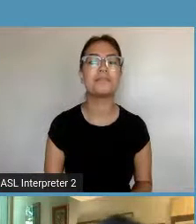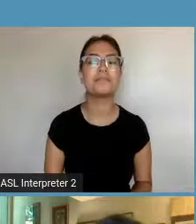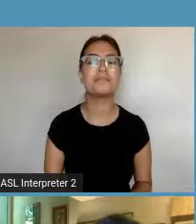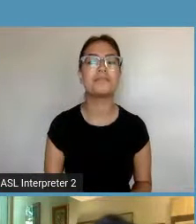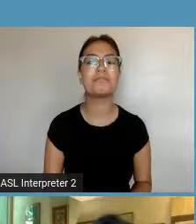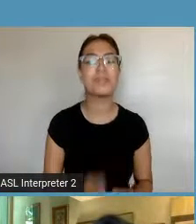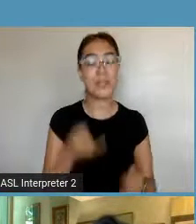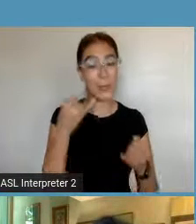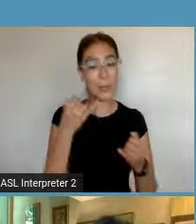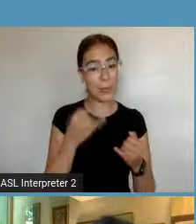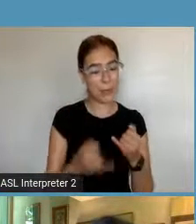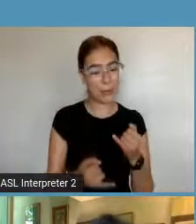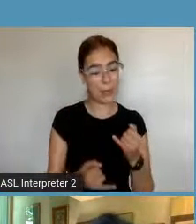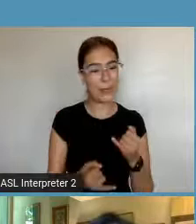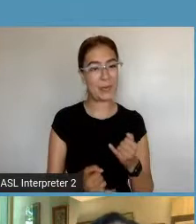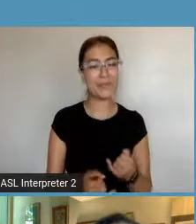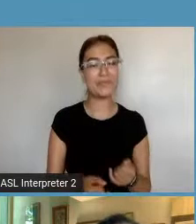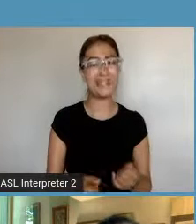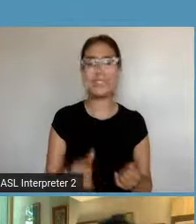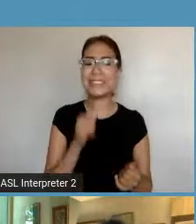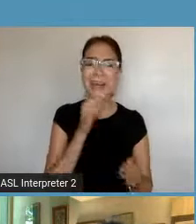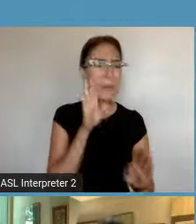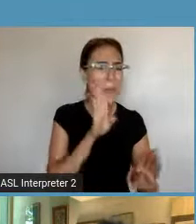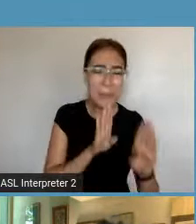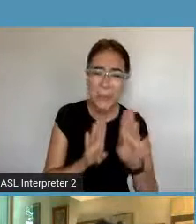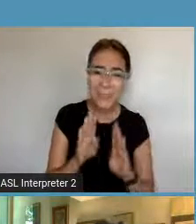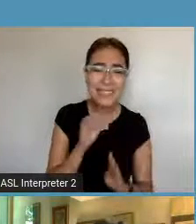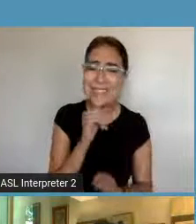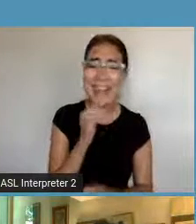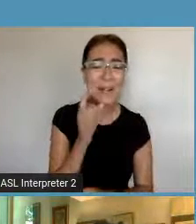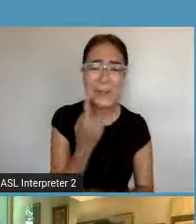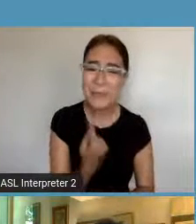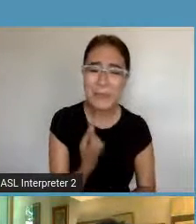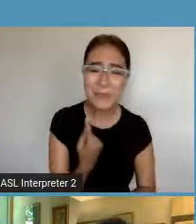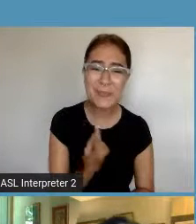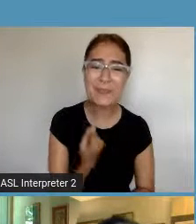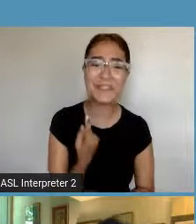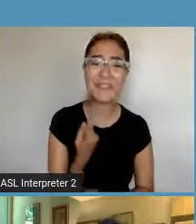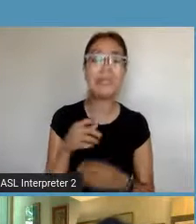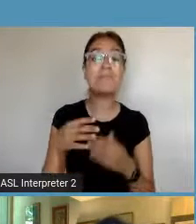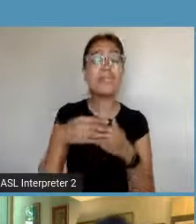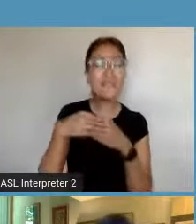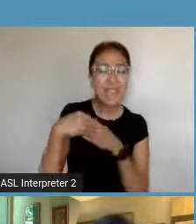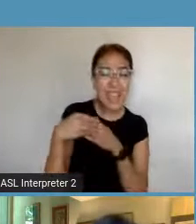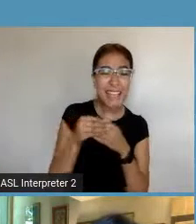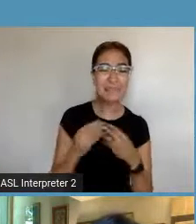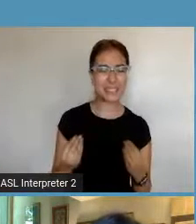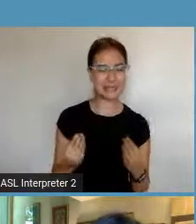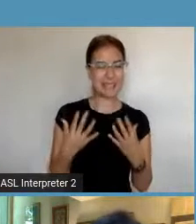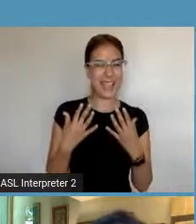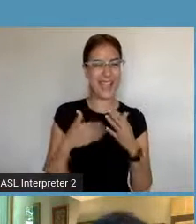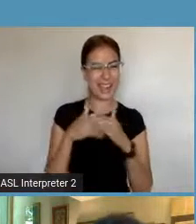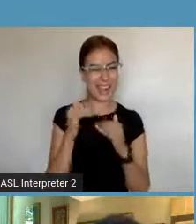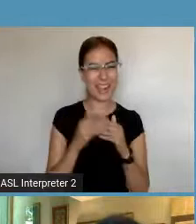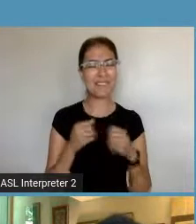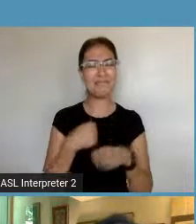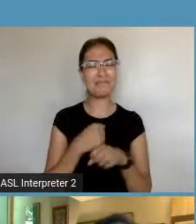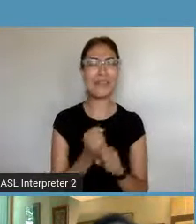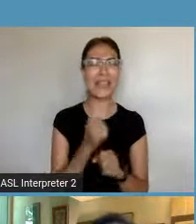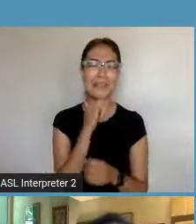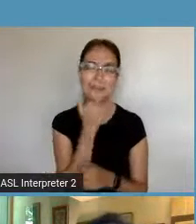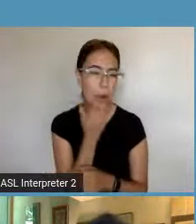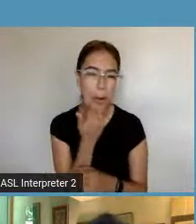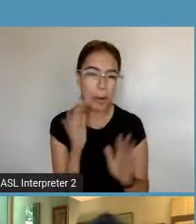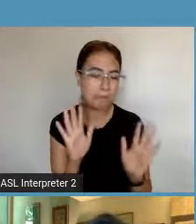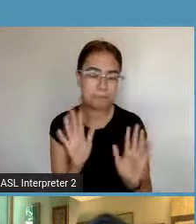worry, you're not alone. Be flexible, be inspired, and be comfortable making mistakes. And just know that there's